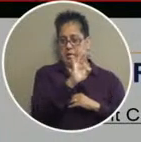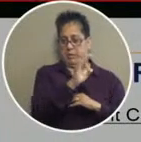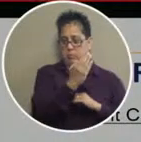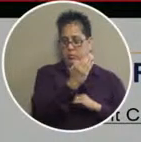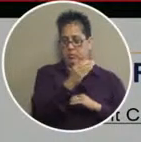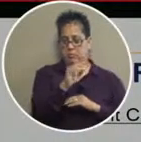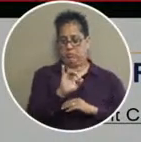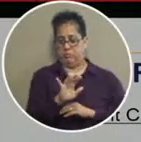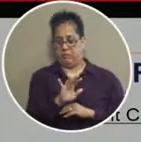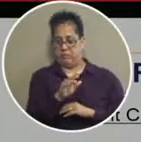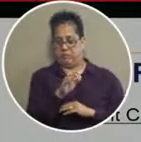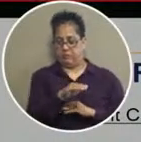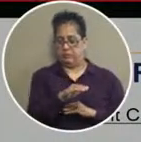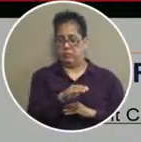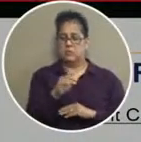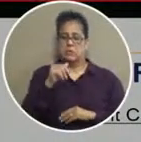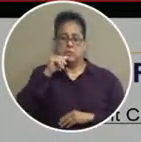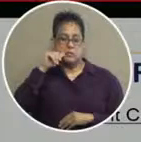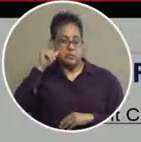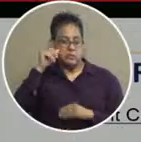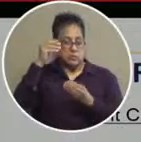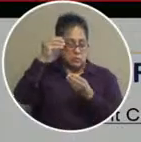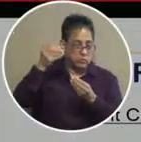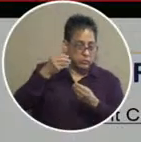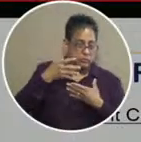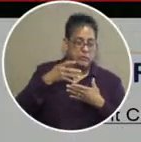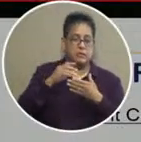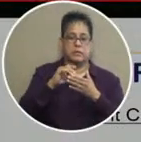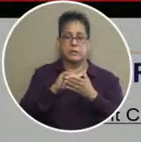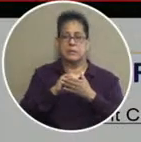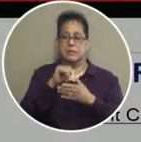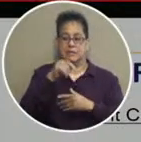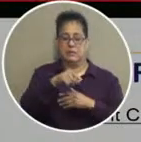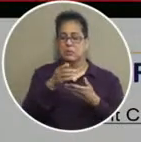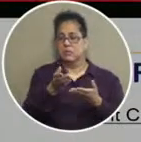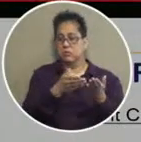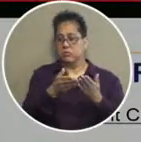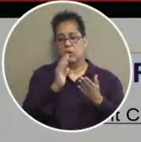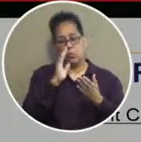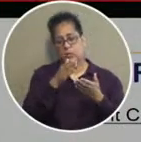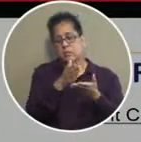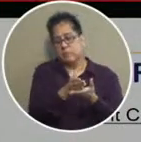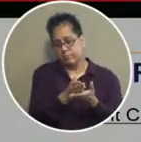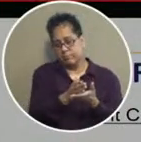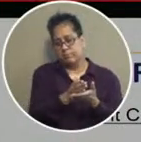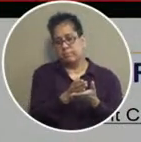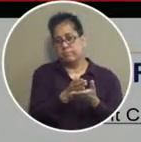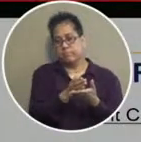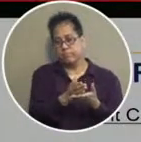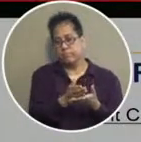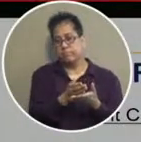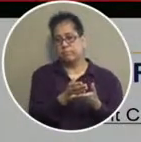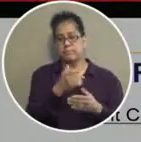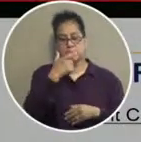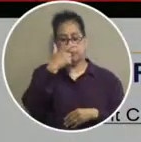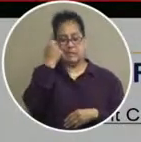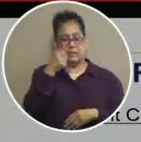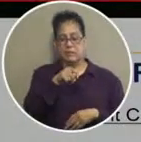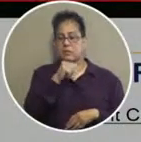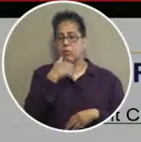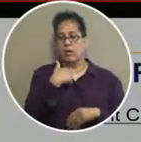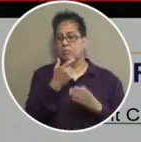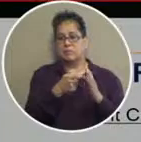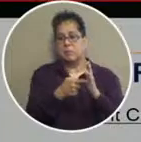charge. We were notified yesterday, however, that this service is going to be discontinued because they don't